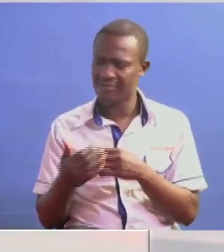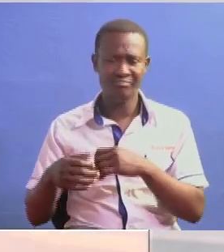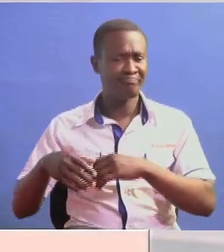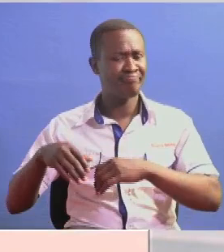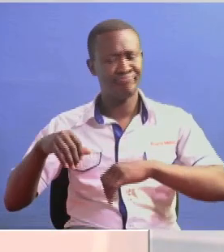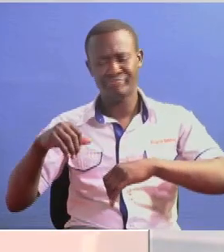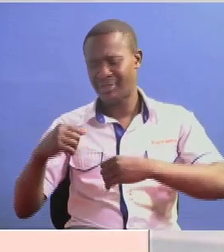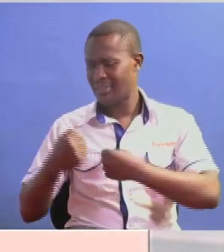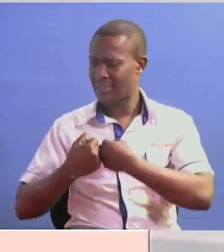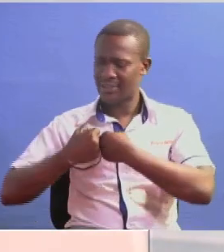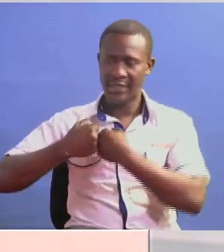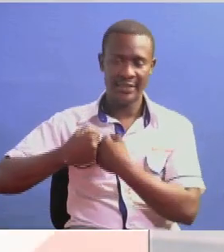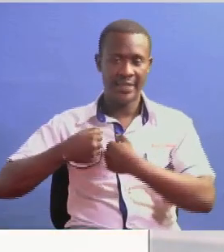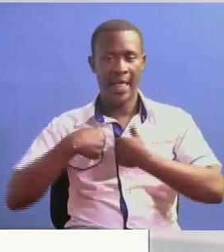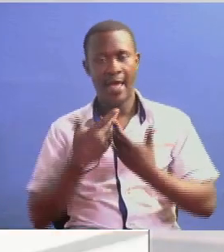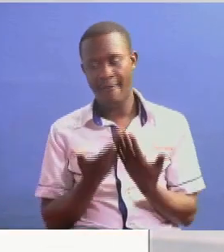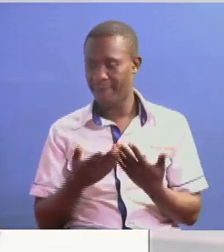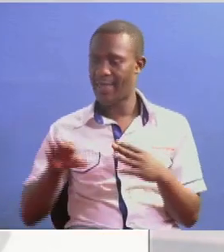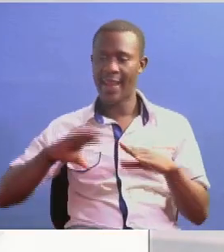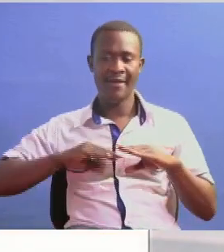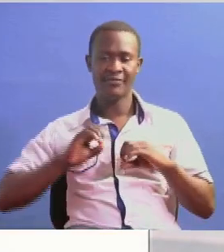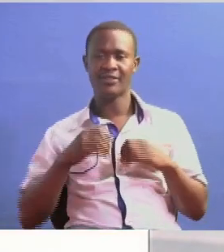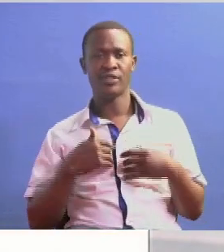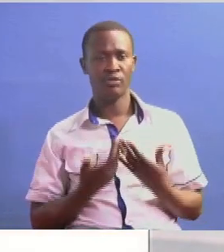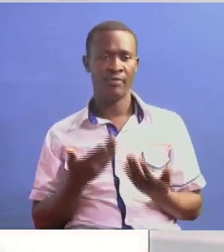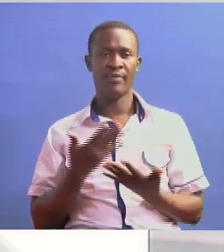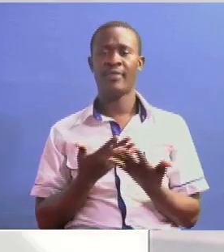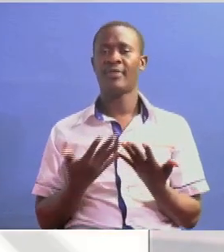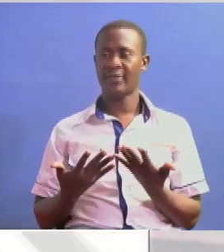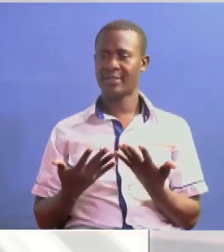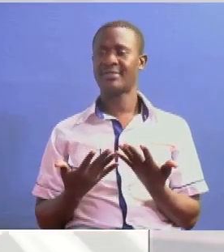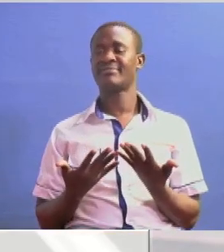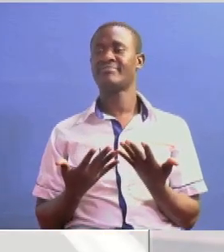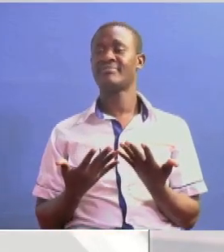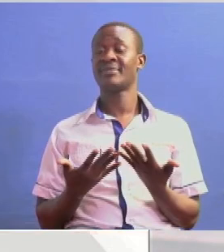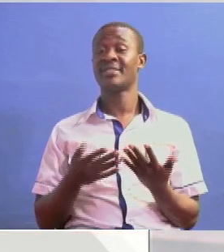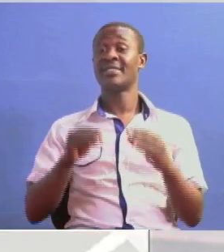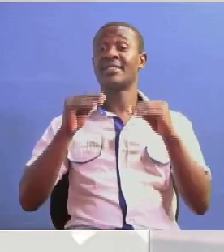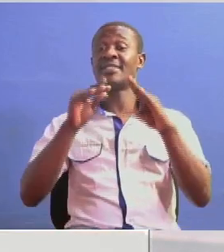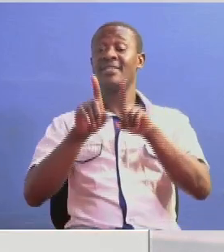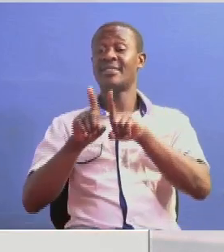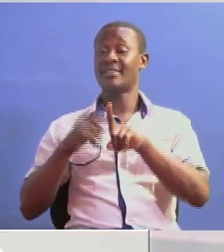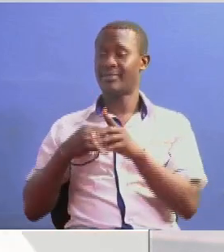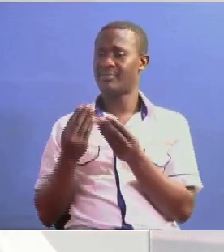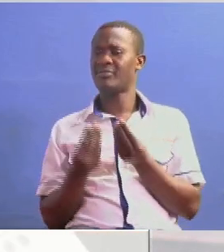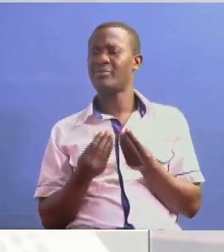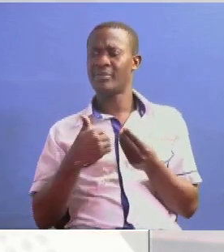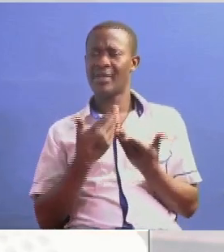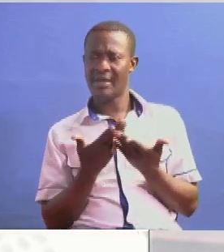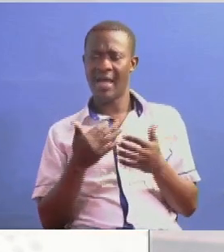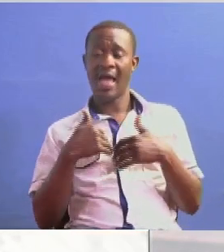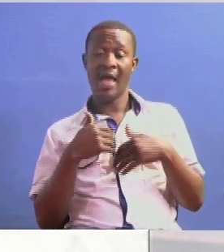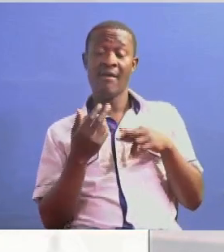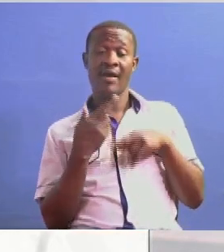from understaffing, inadequate infrastructure to competence of teachers. But the teachers can now breathe a sigh of